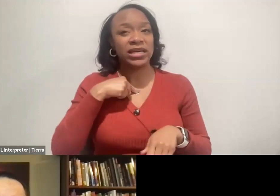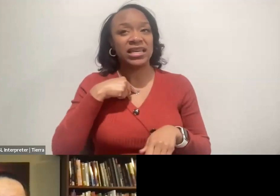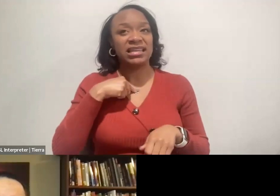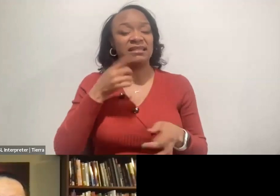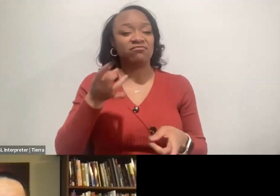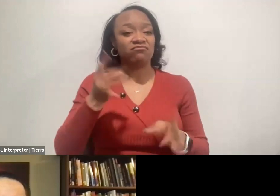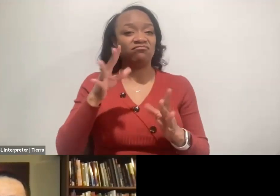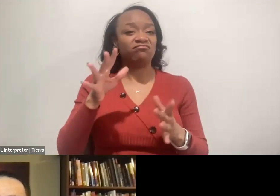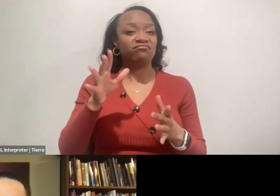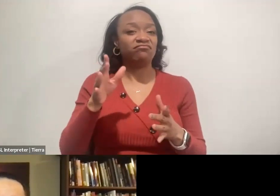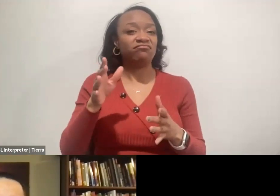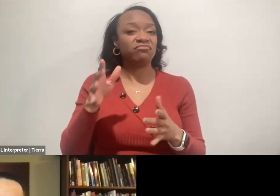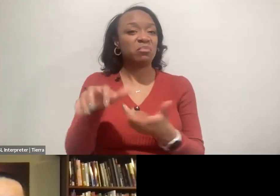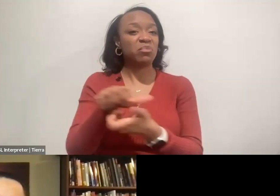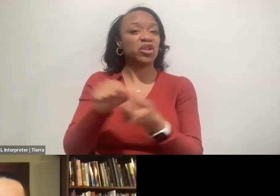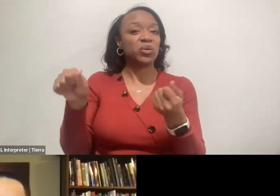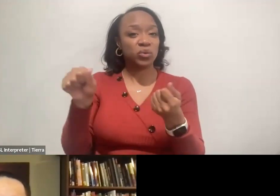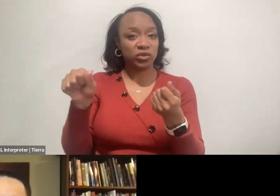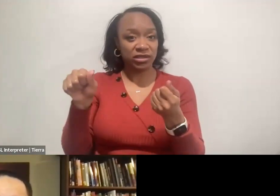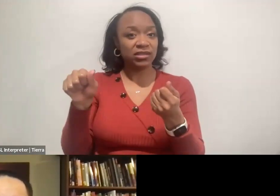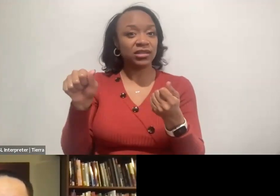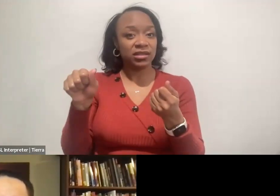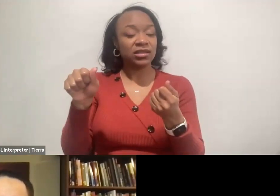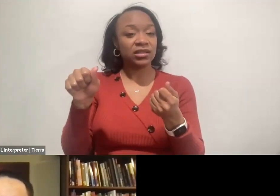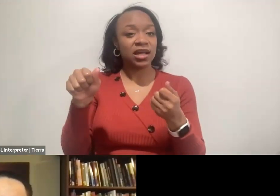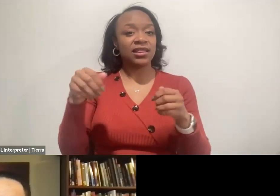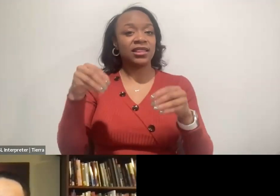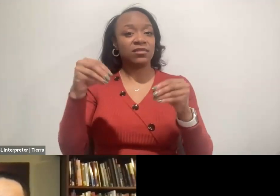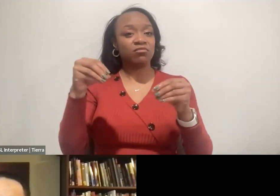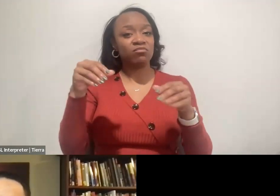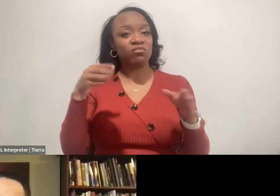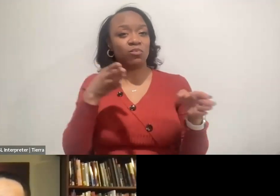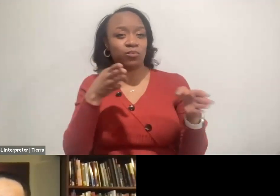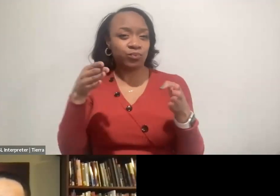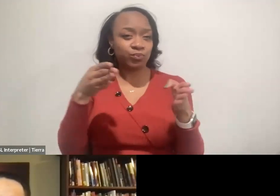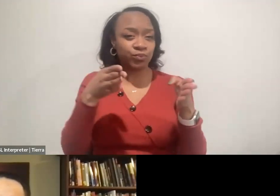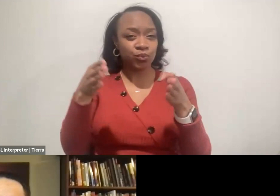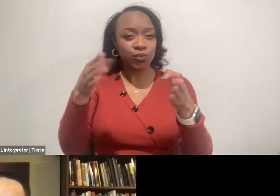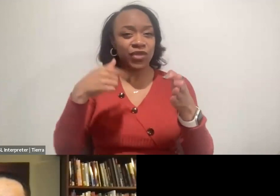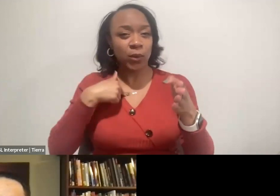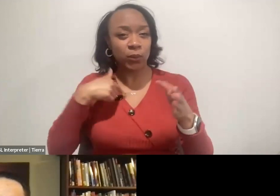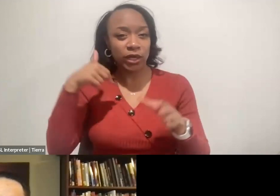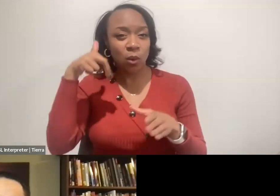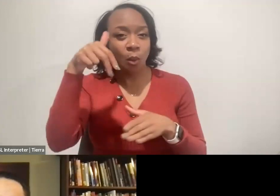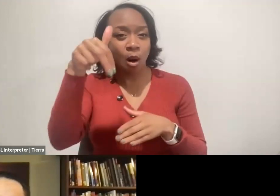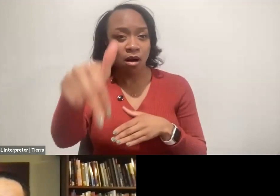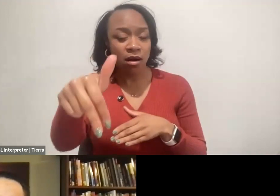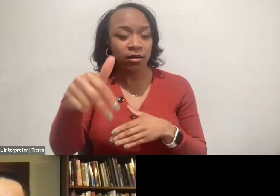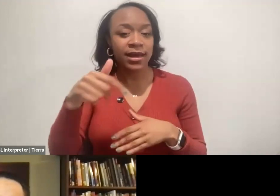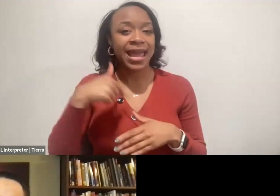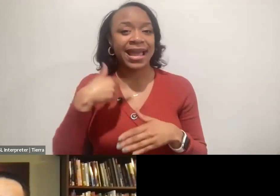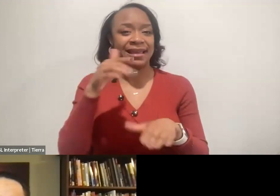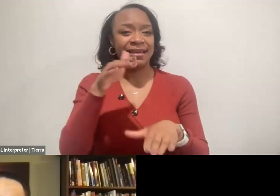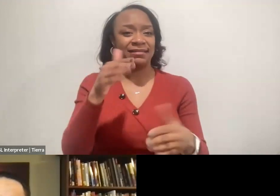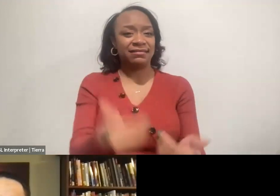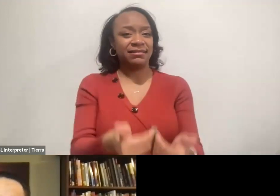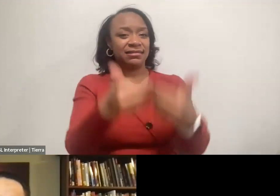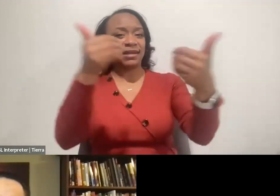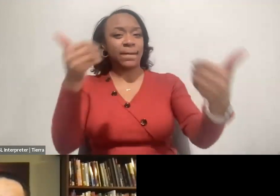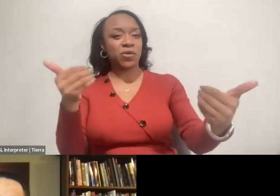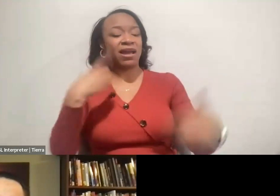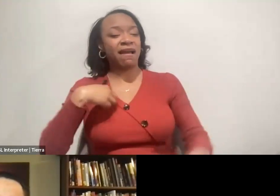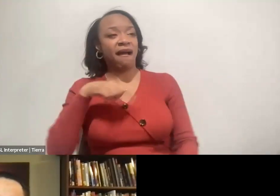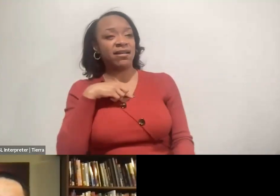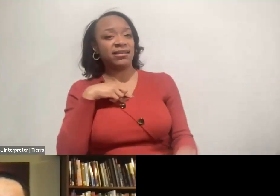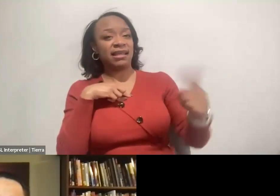the terrain through which we walk as people, as human beings, and it separates us. And so I just sort of sum up